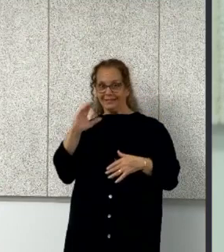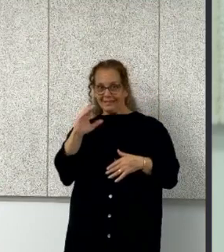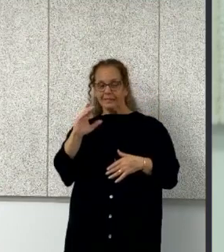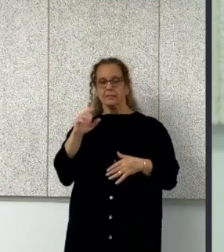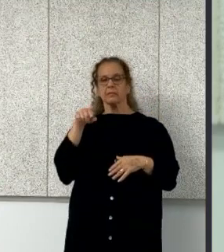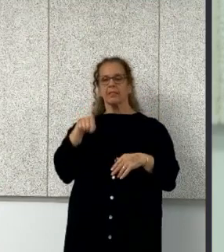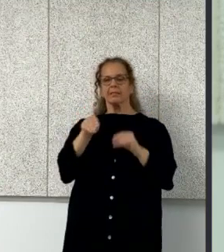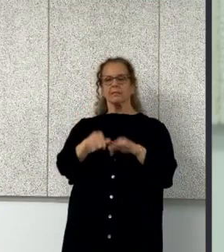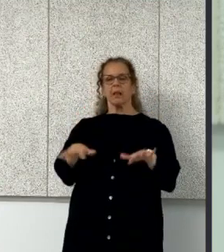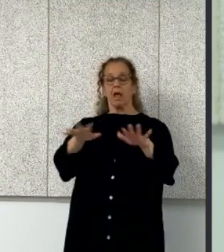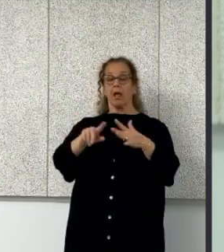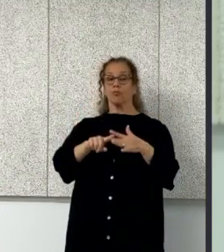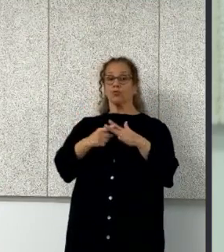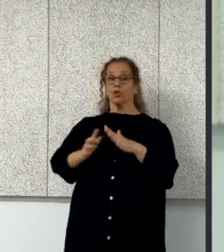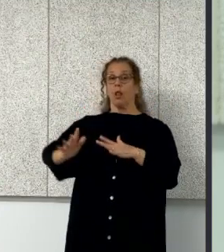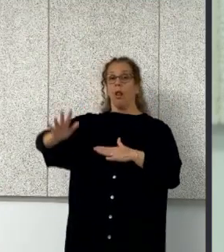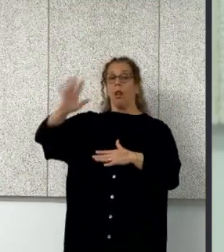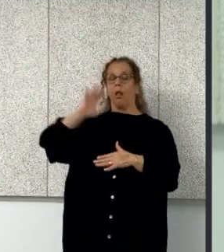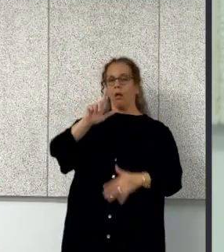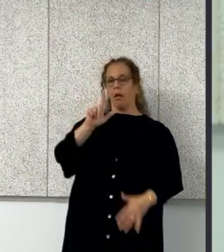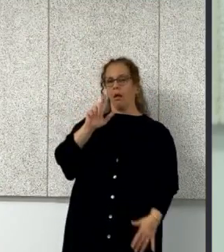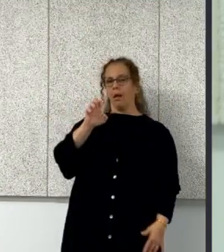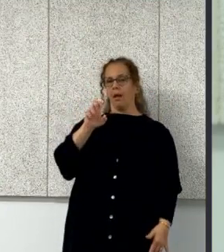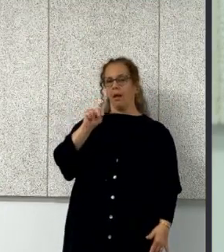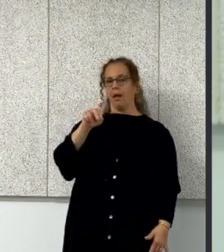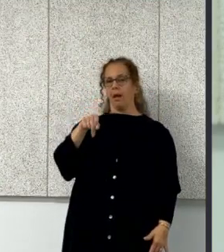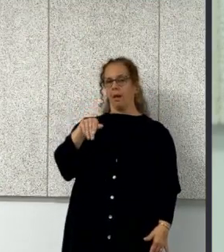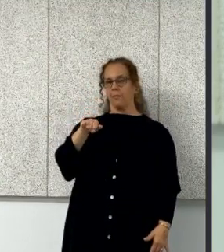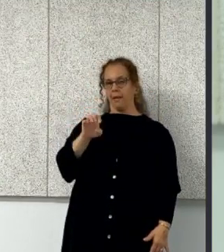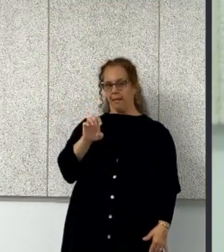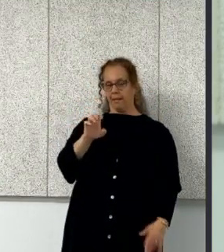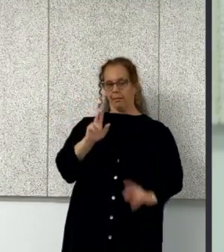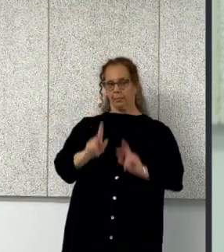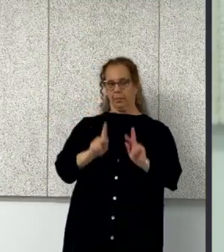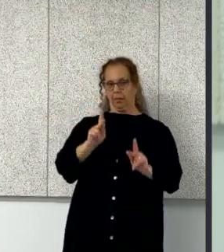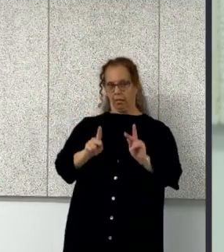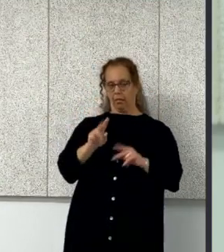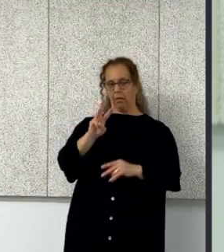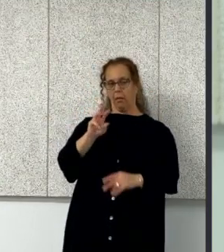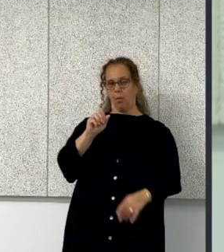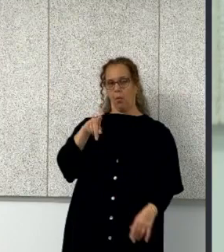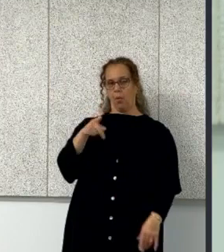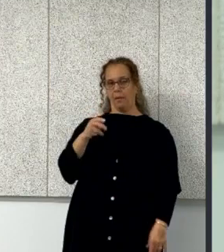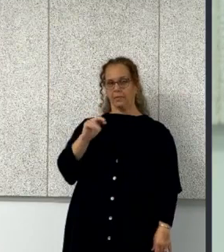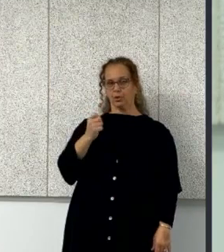unceded ancestral land of the Lenape, the Wappinger,